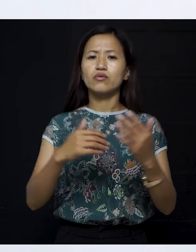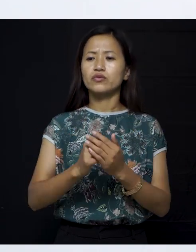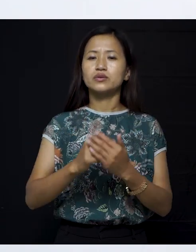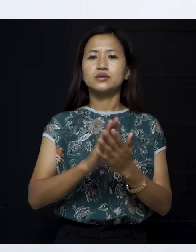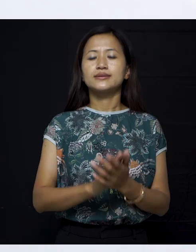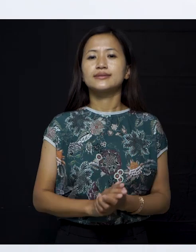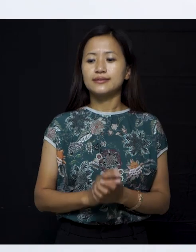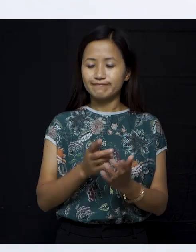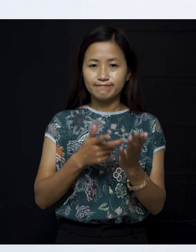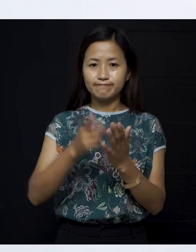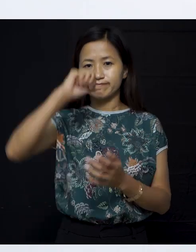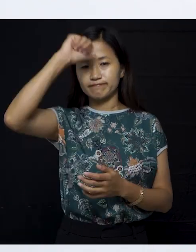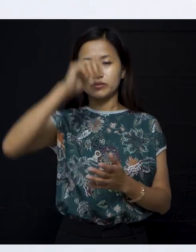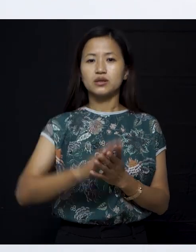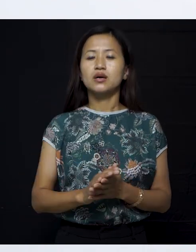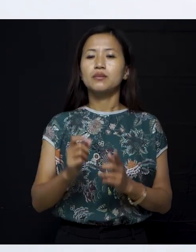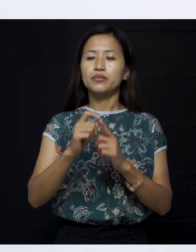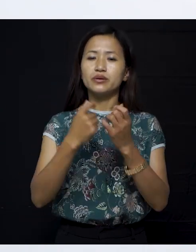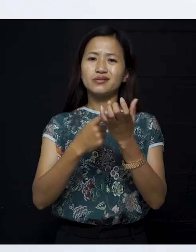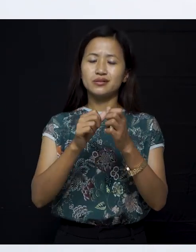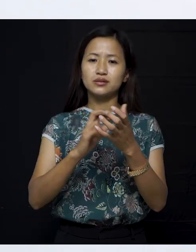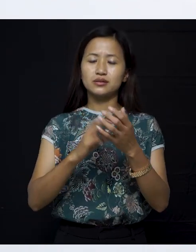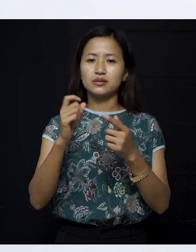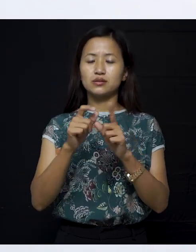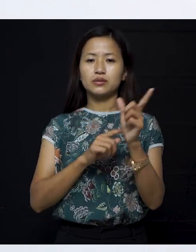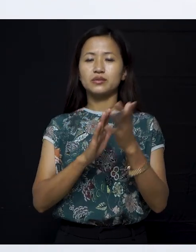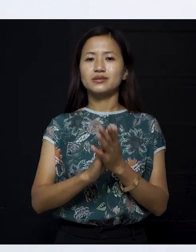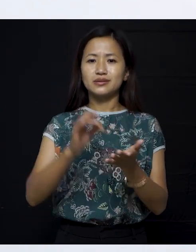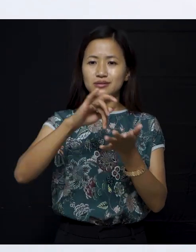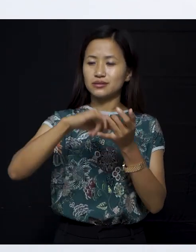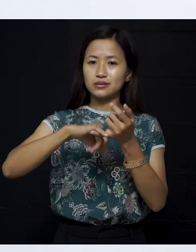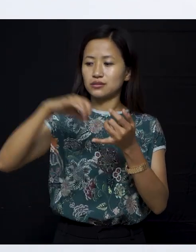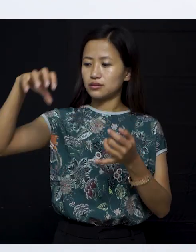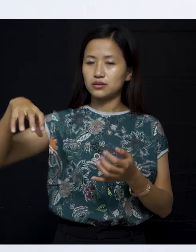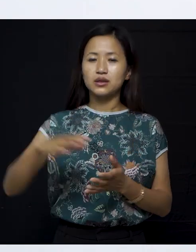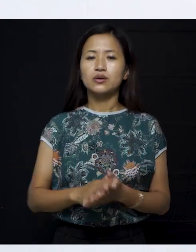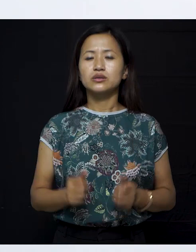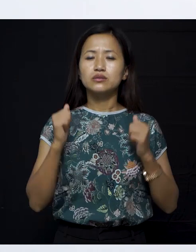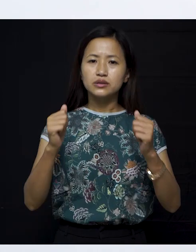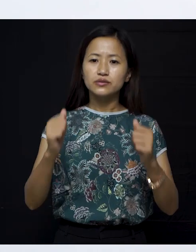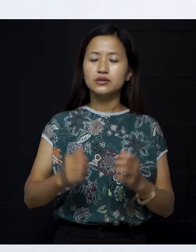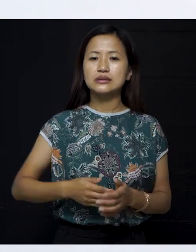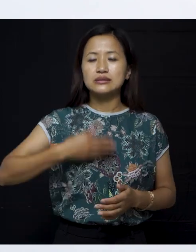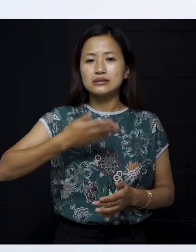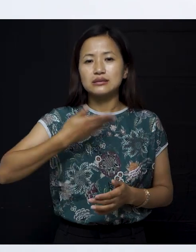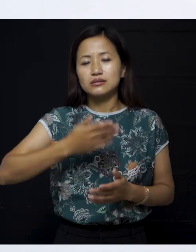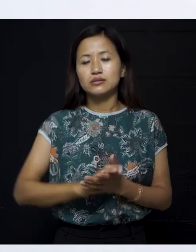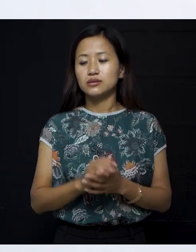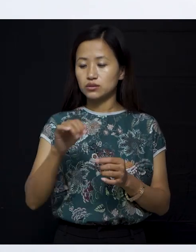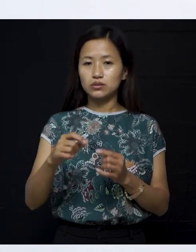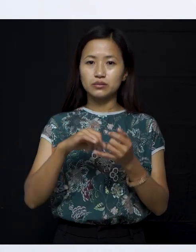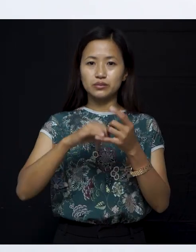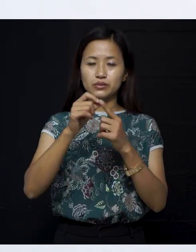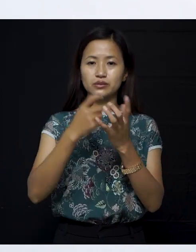over 500 princely states. So right after independence, it was so difficult to deal with all these princely states because